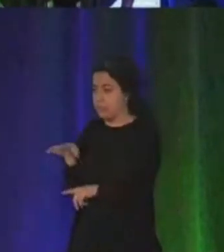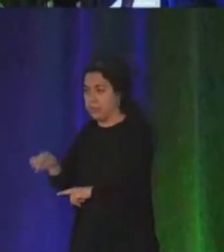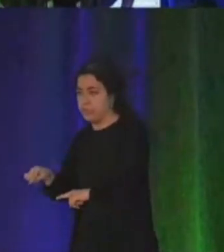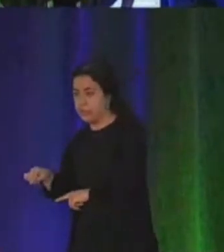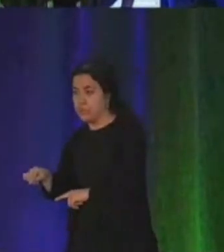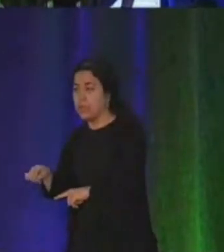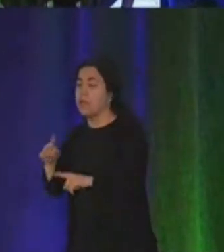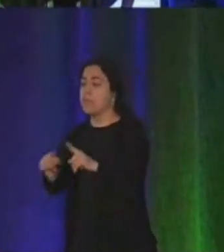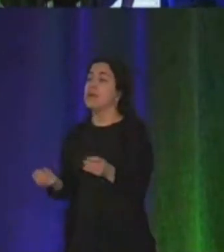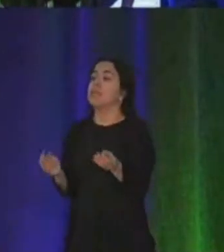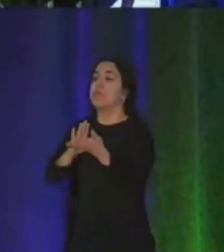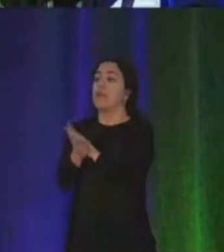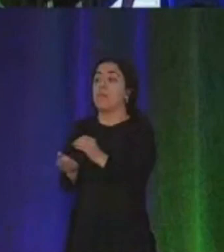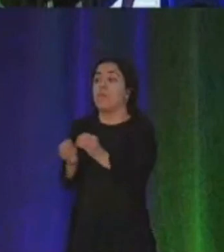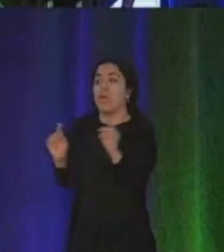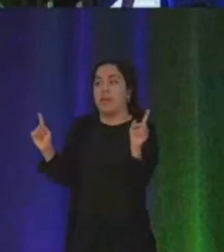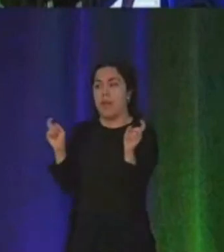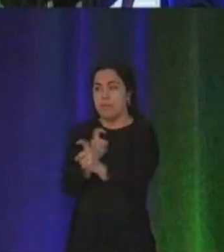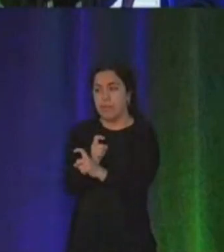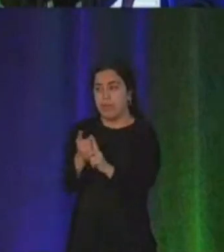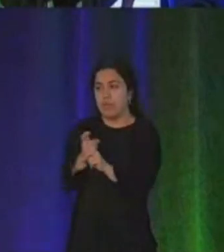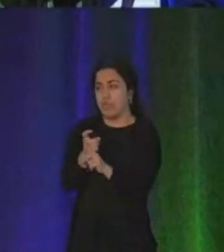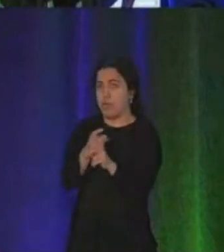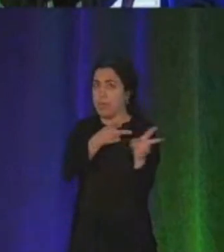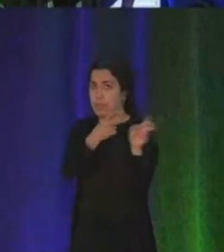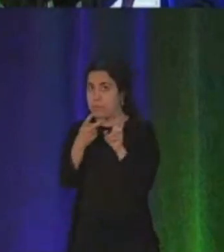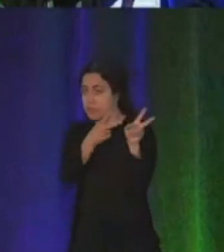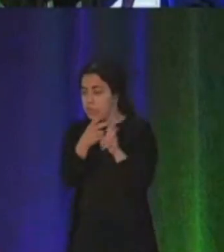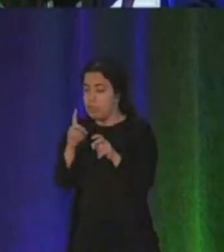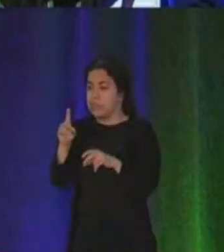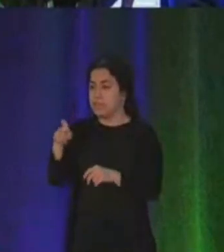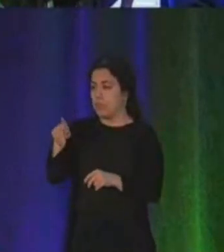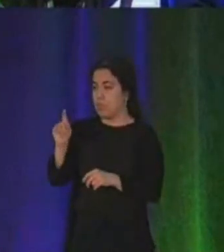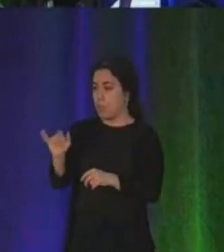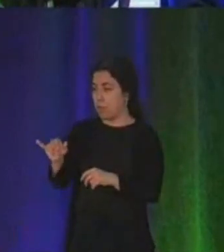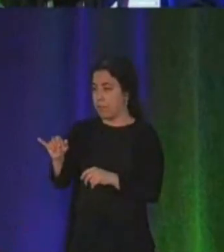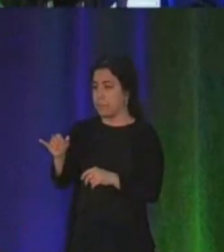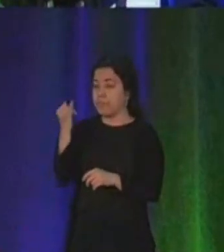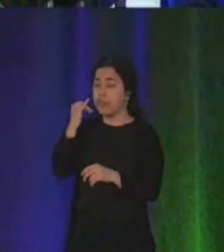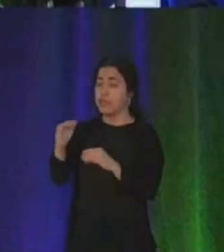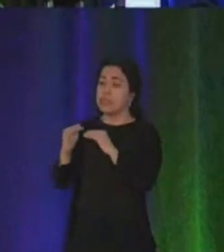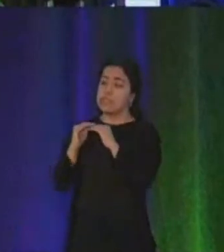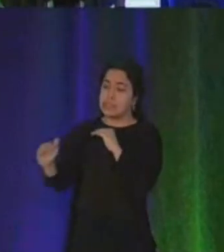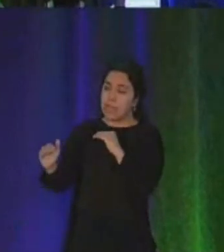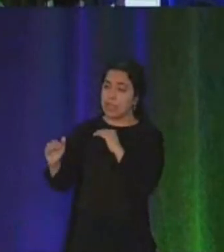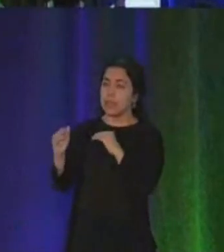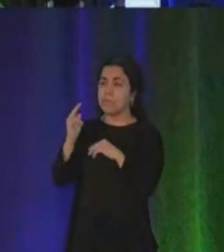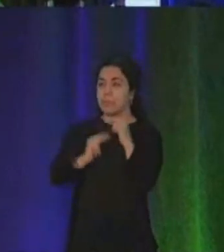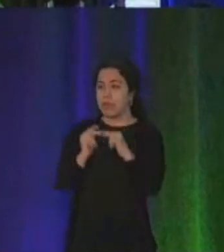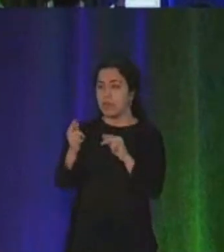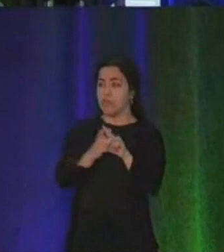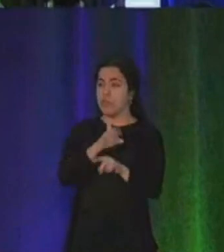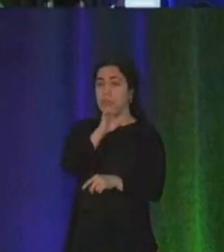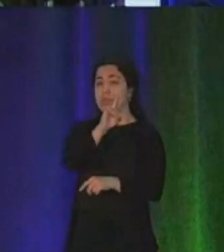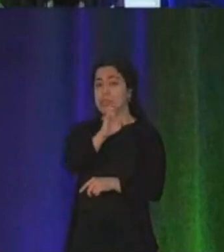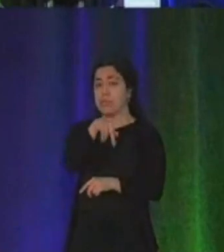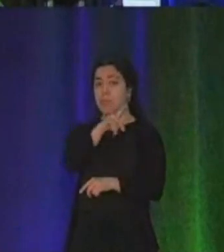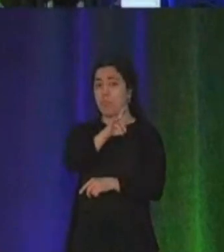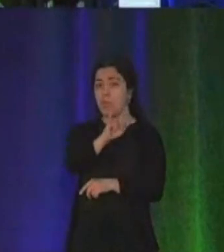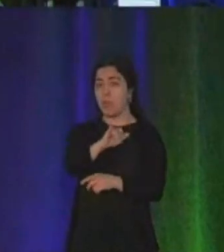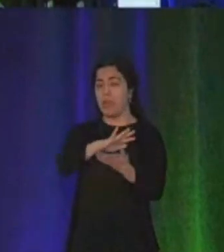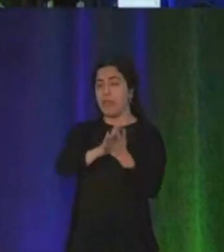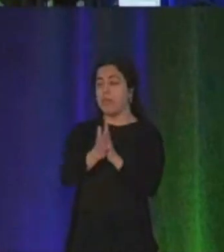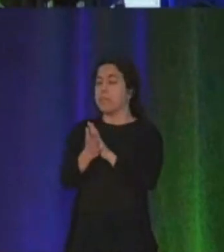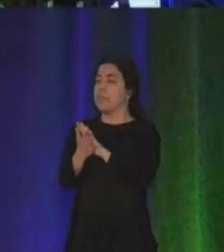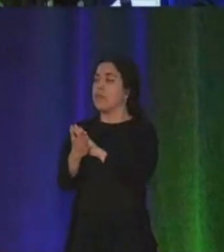than just building your stuff statically as an SPA and then deploying it to a static file server. So it's gotten very